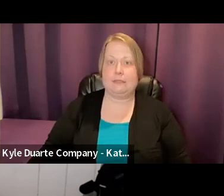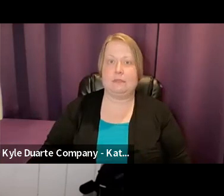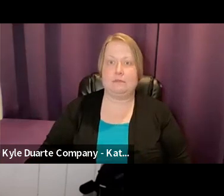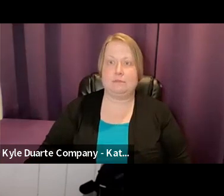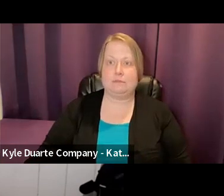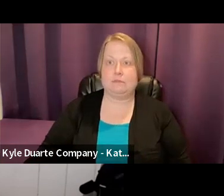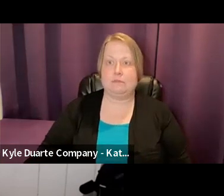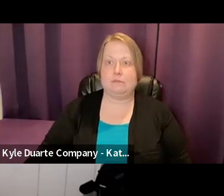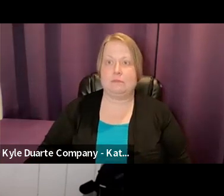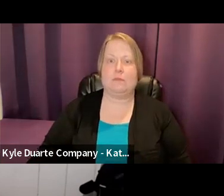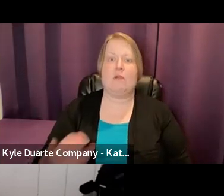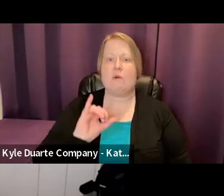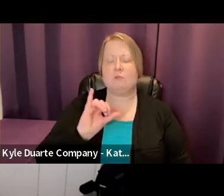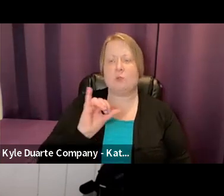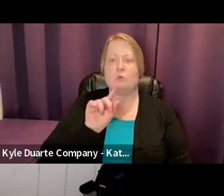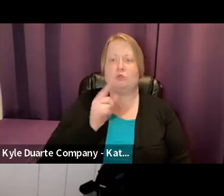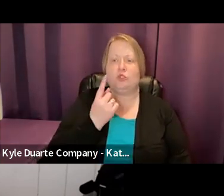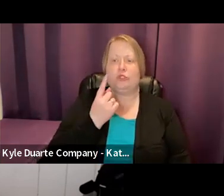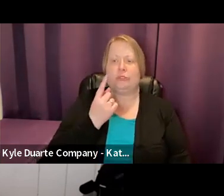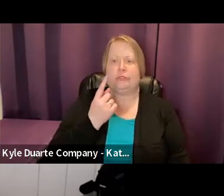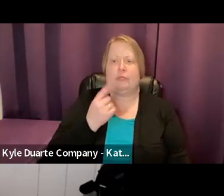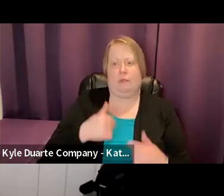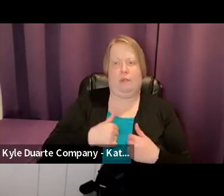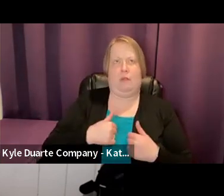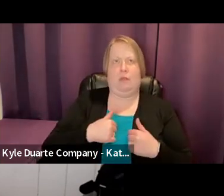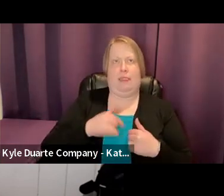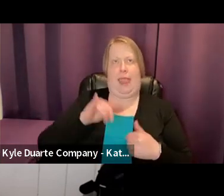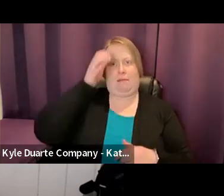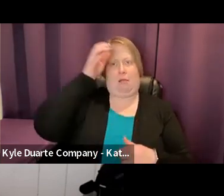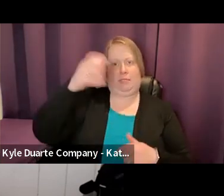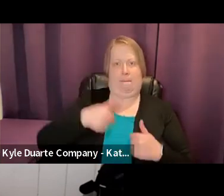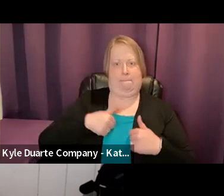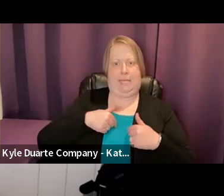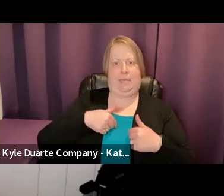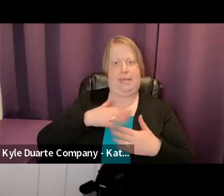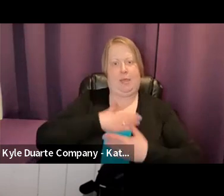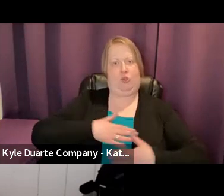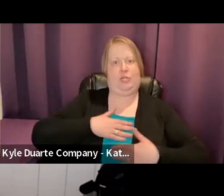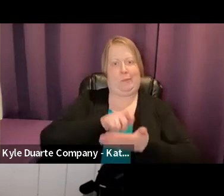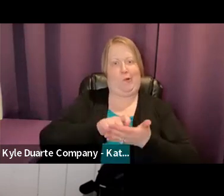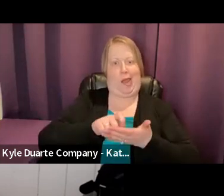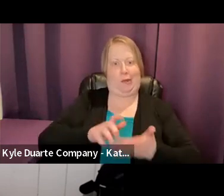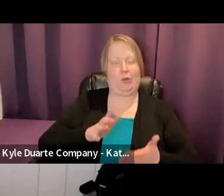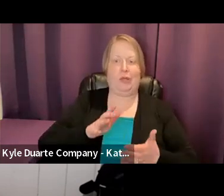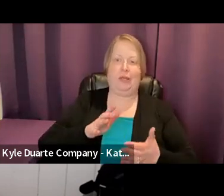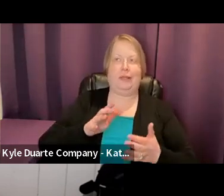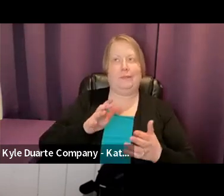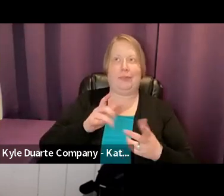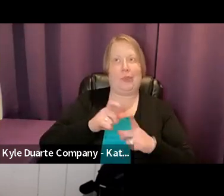the concept of me being a entertainment writer is kind of, I think the word revolutionary